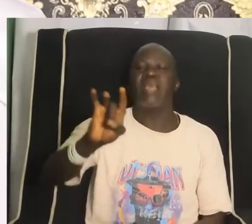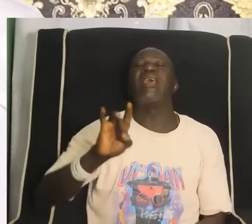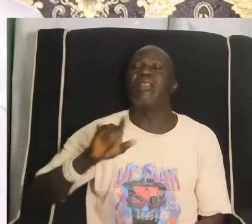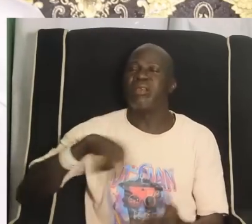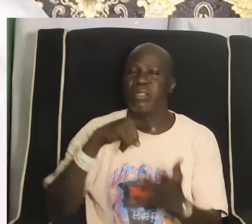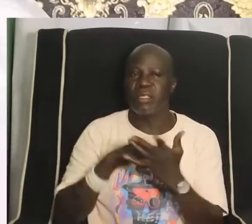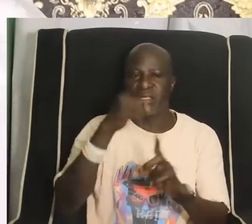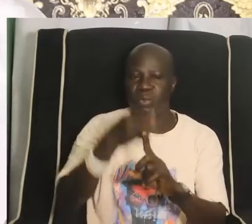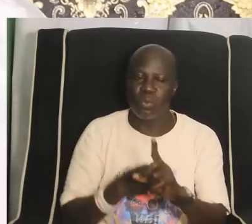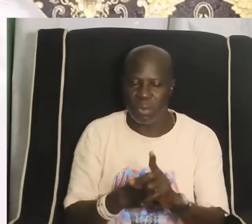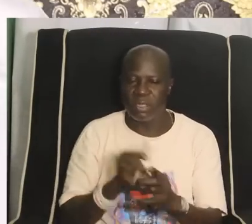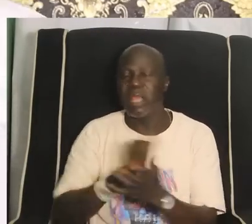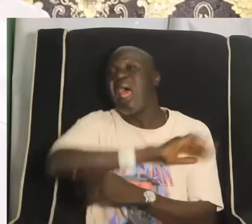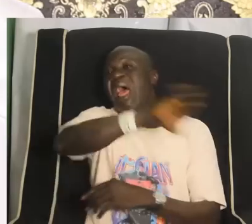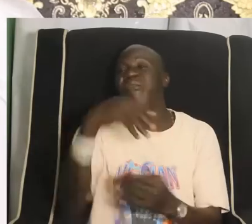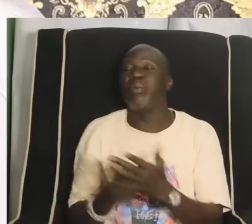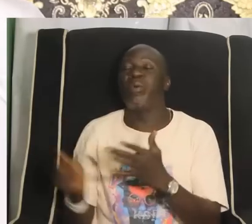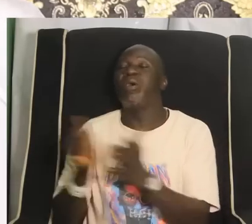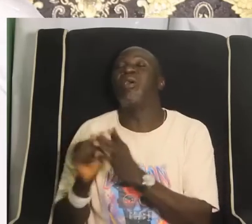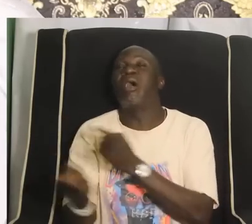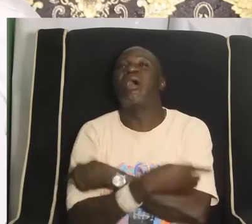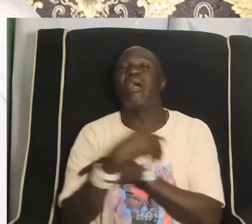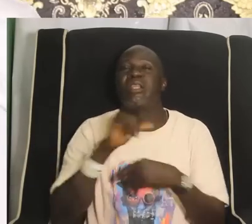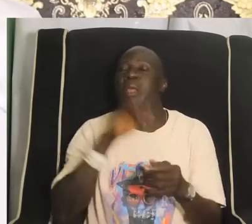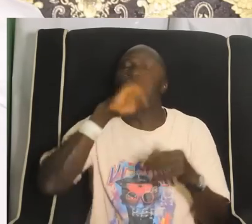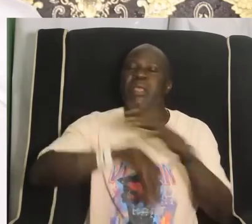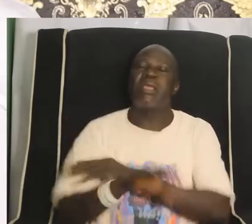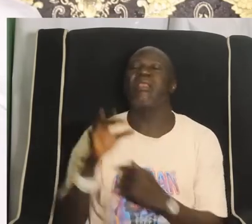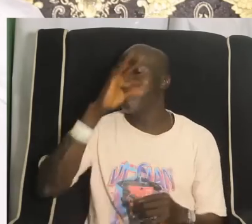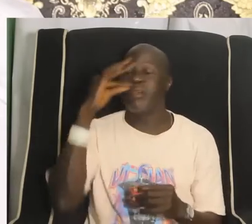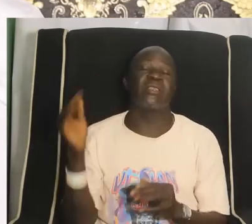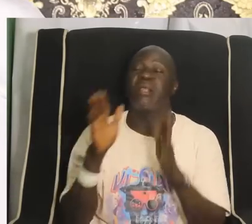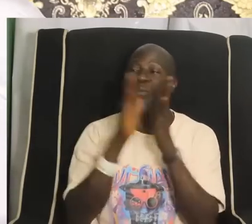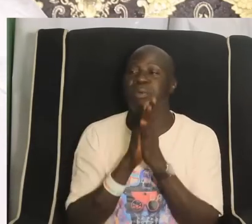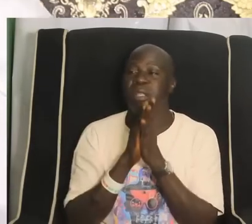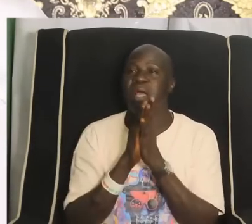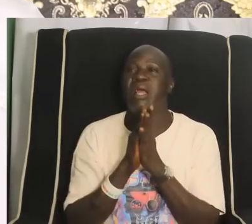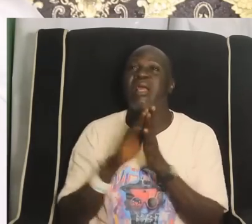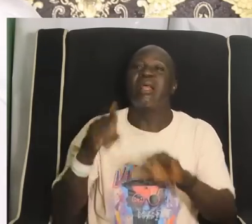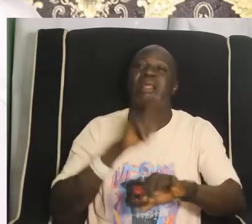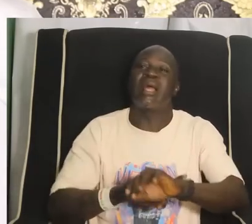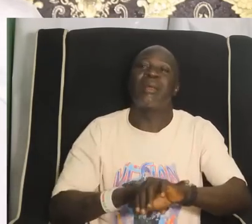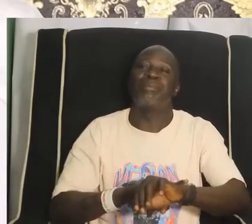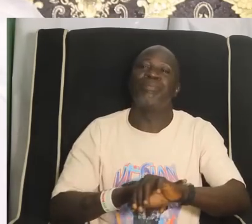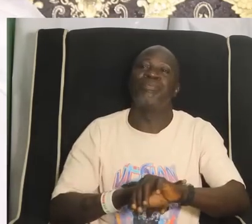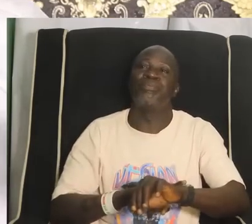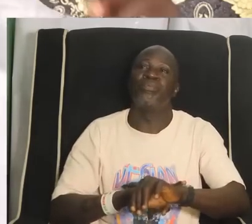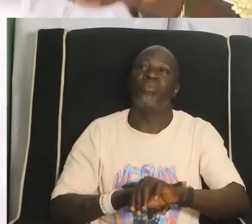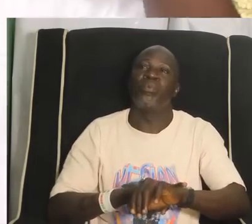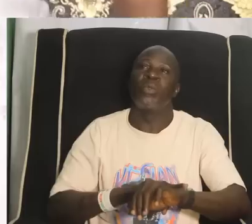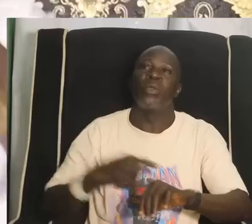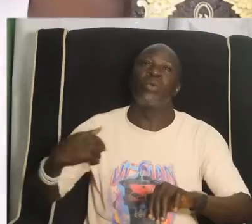26th, 27th, 27th, 27th, 27th, 28th of this month, everybody, the fasting and prayer. That hour,